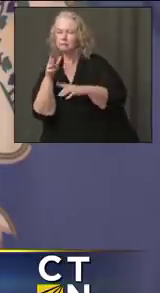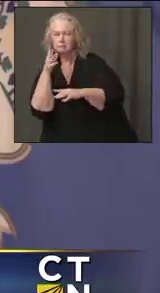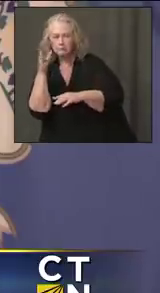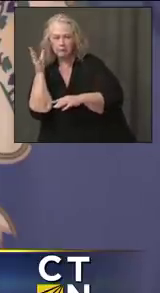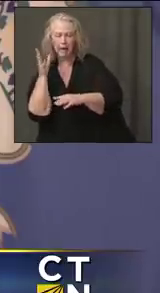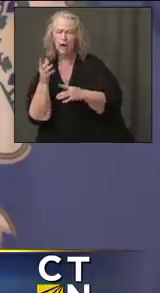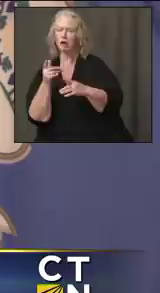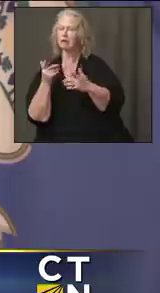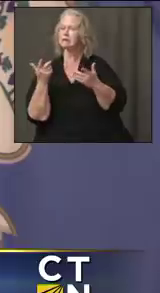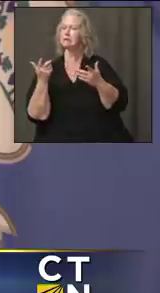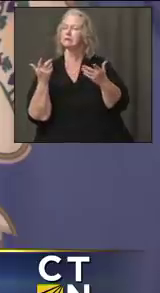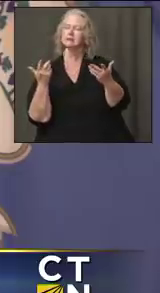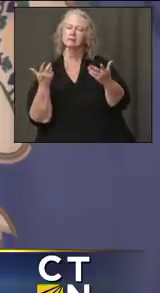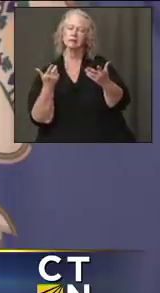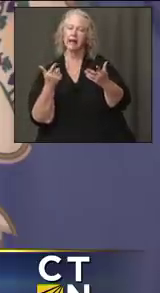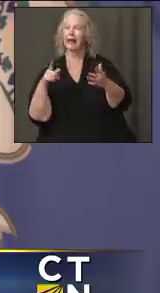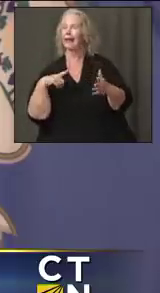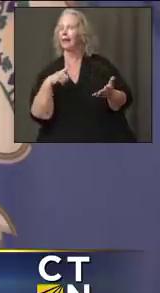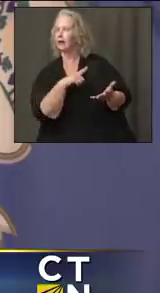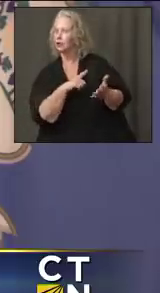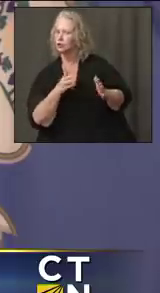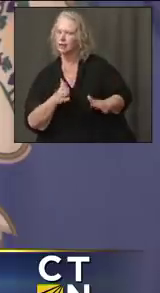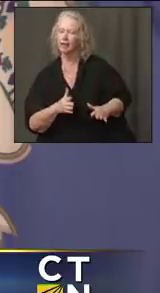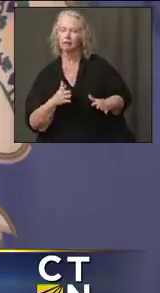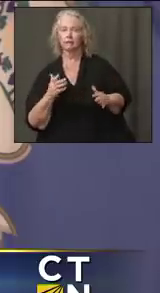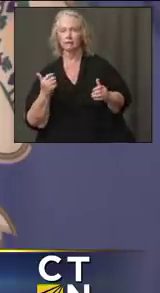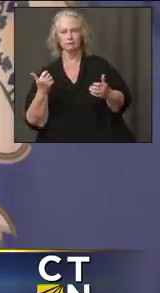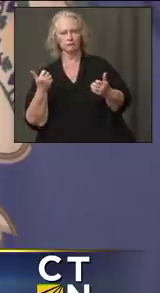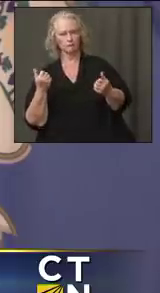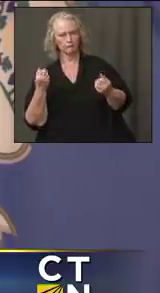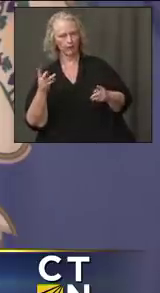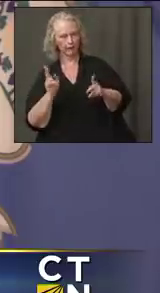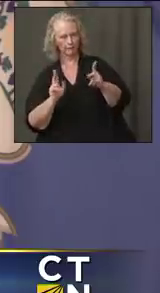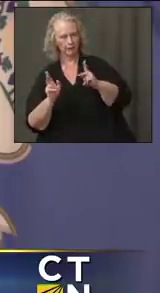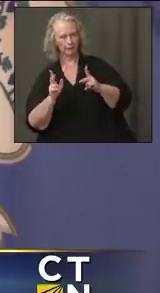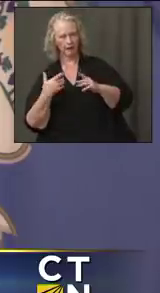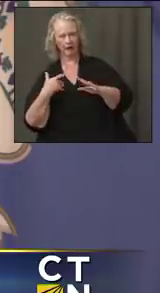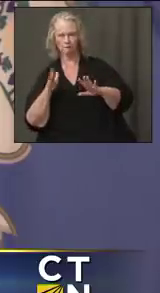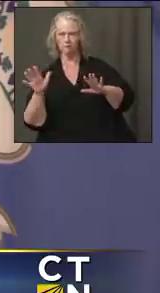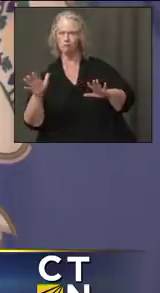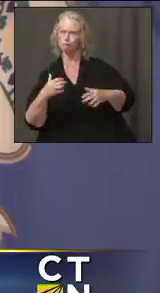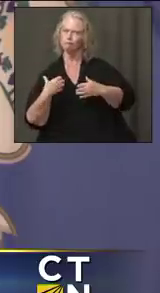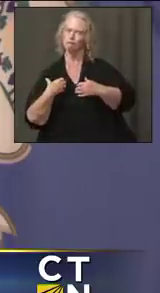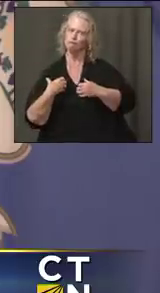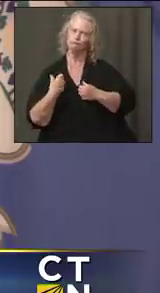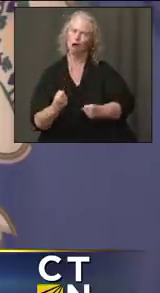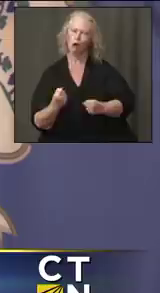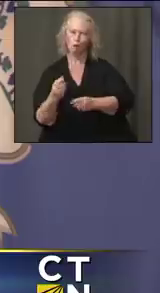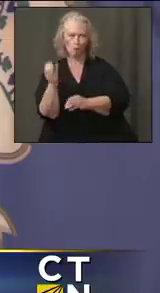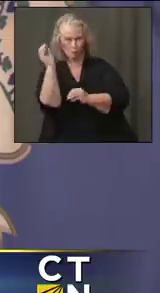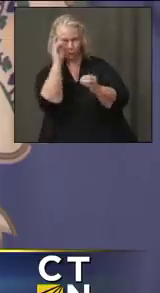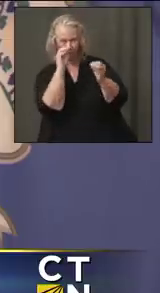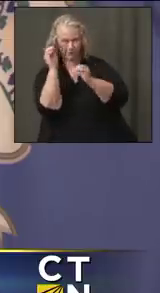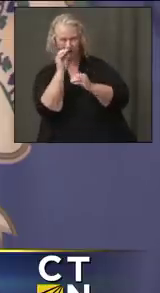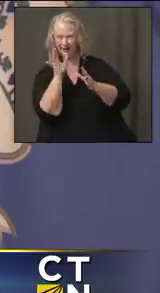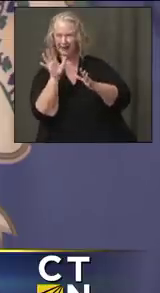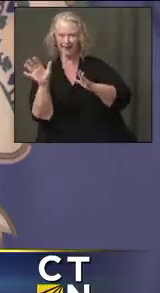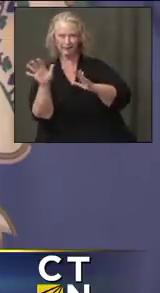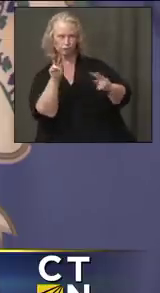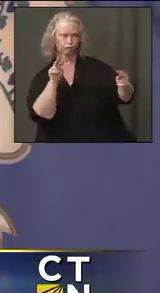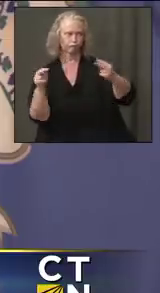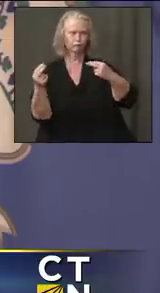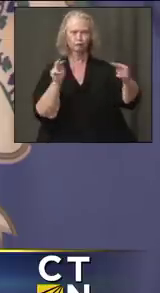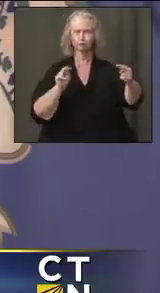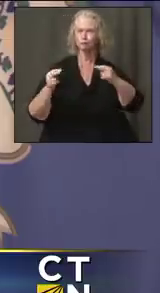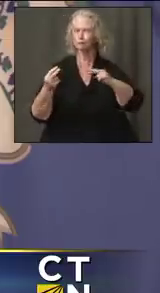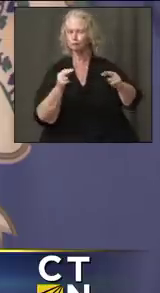well as the legislators, because everybody has a strong point of view about education and how we can do this safely. And what he's doing